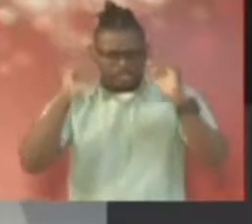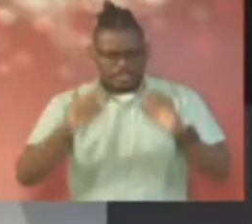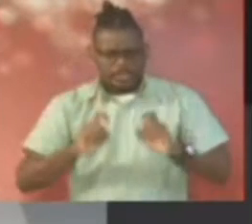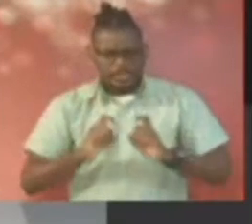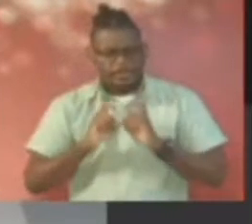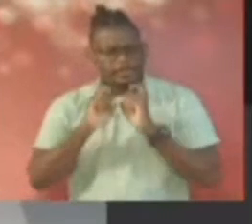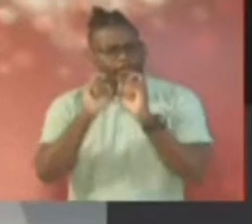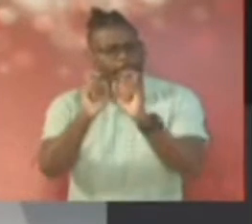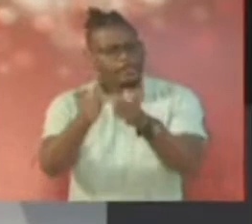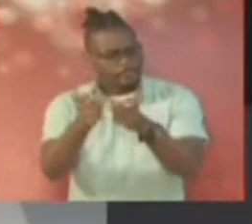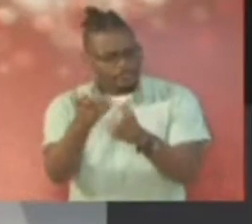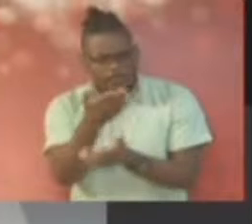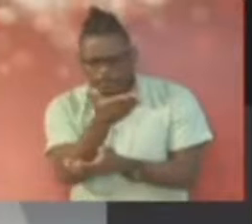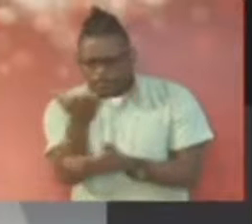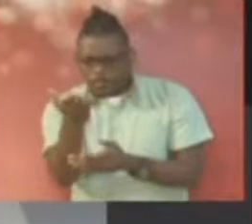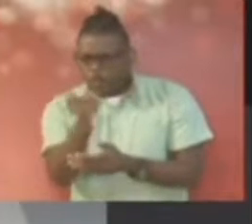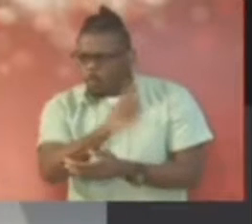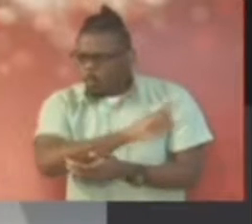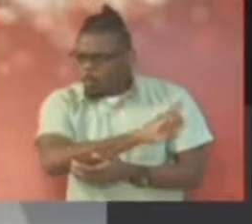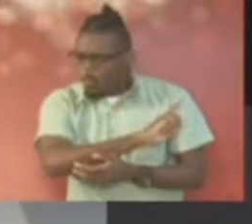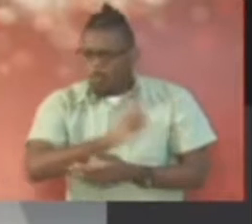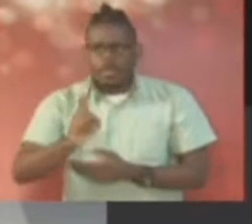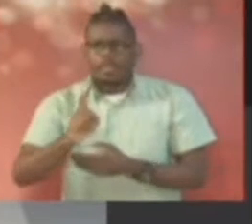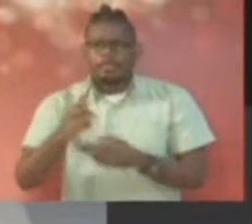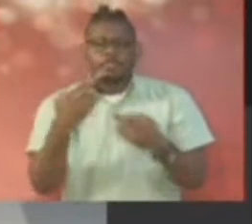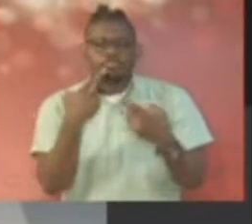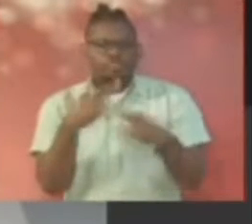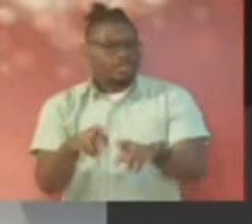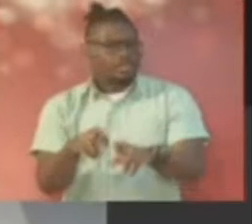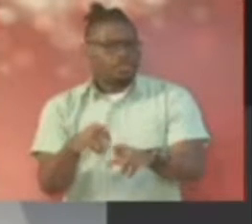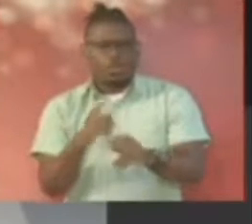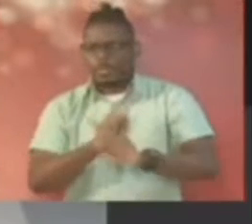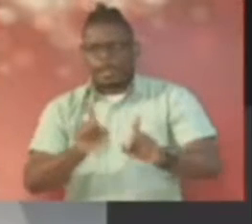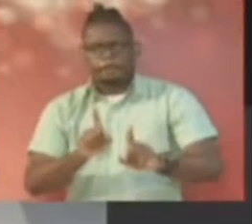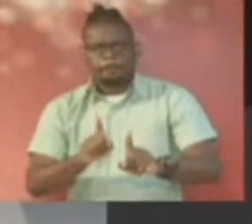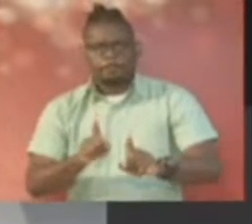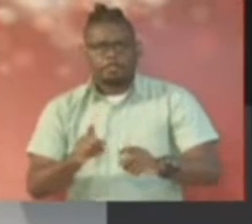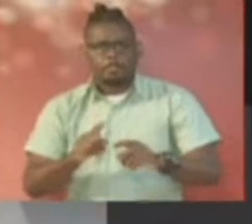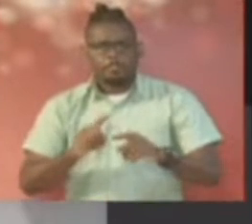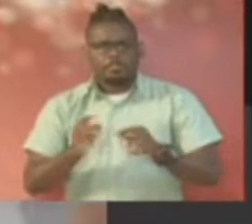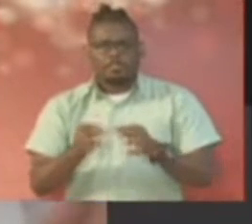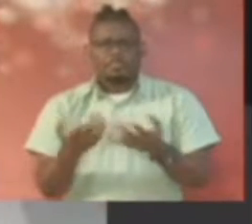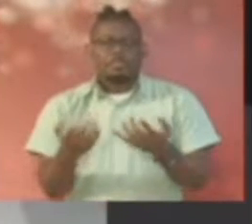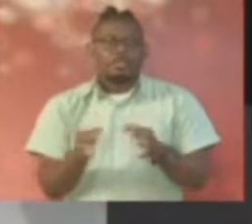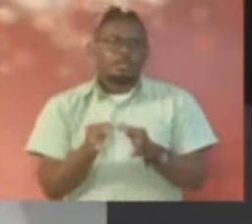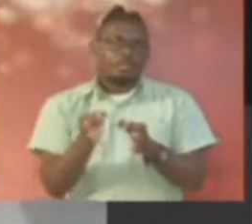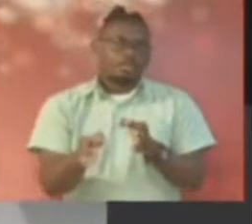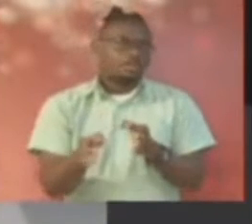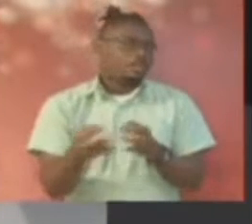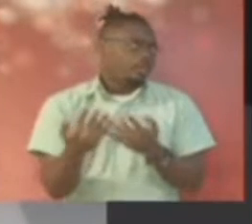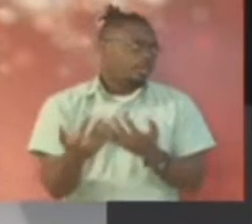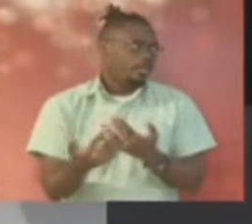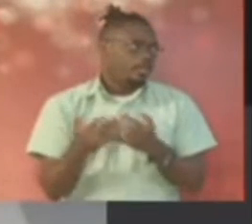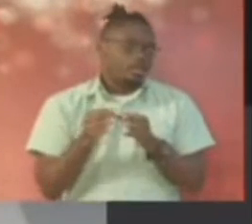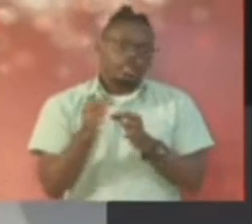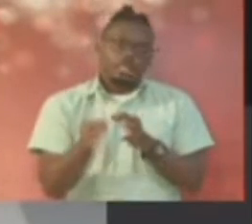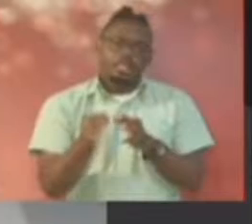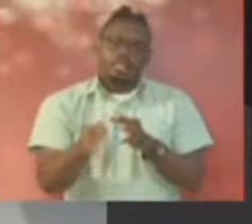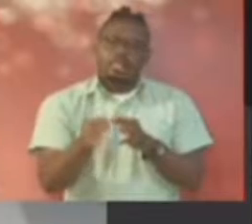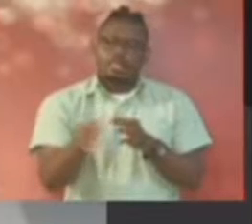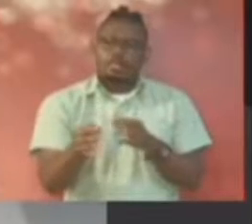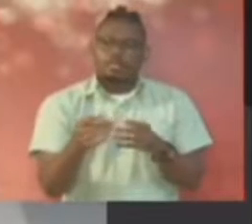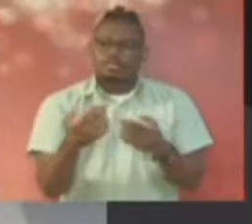or real-time positive cases instead of some with that delay and then some here and some there and that kind of thing? Okay,